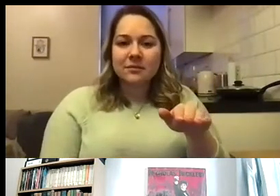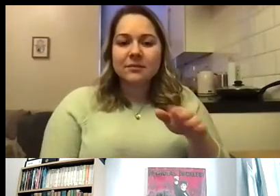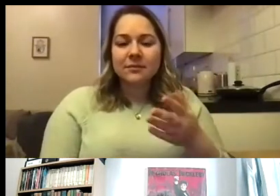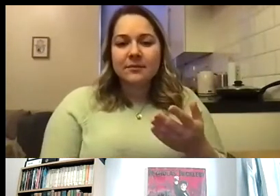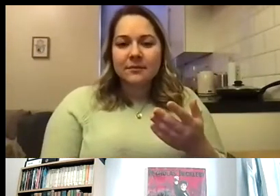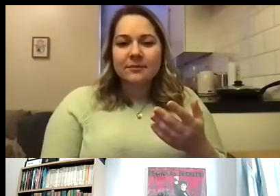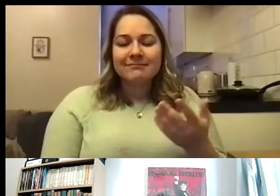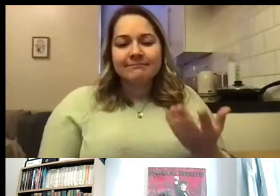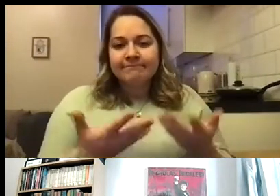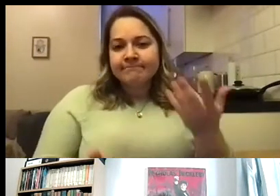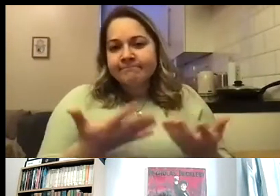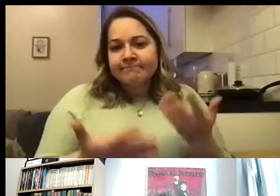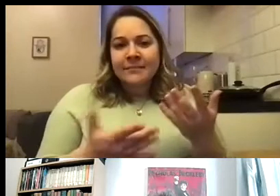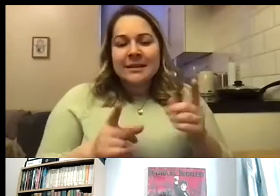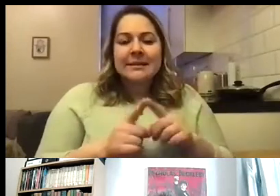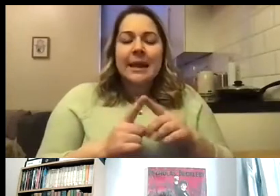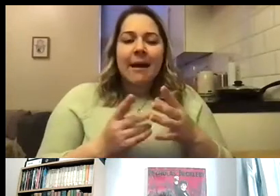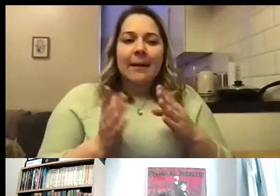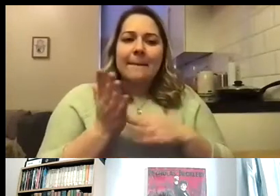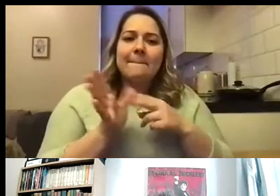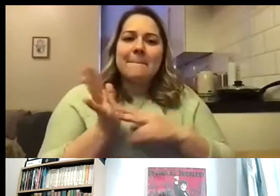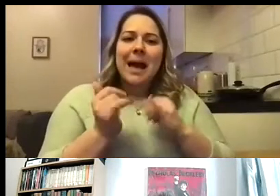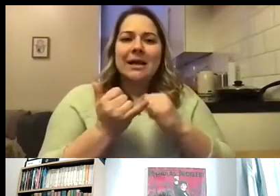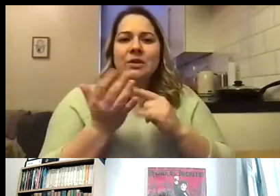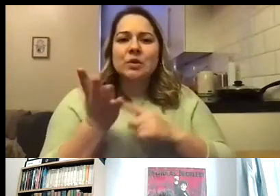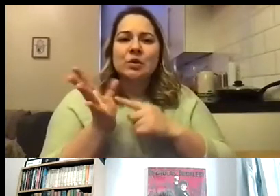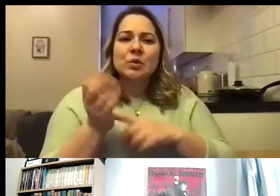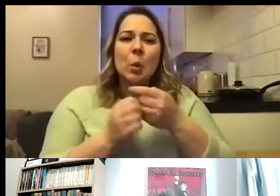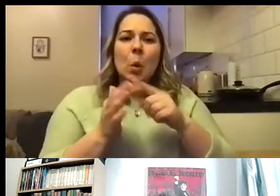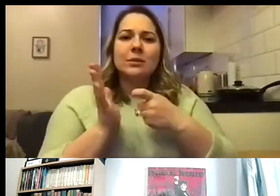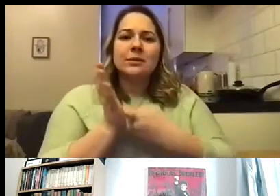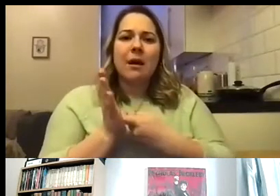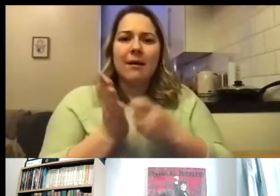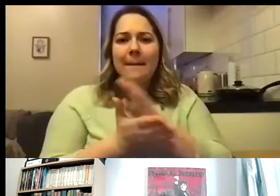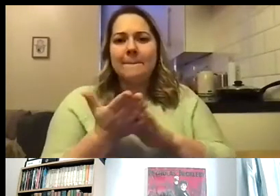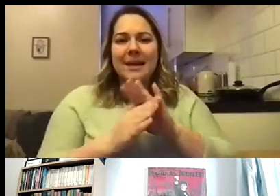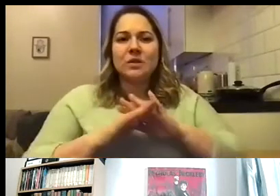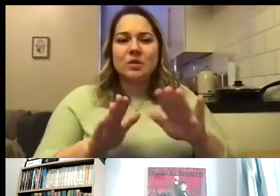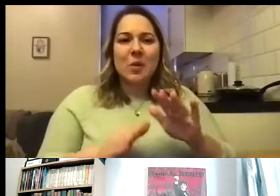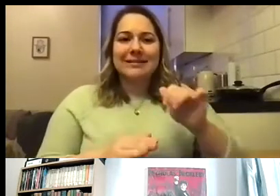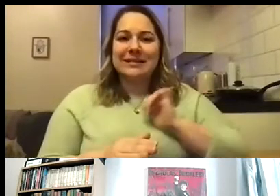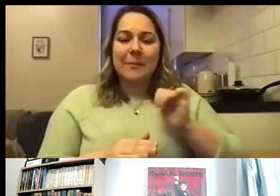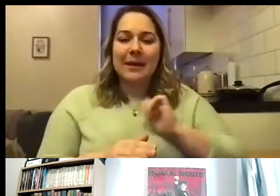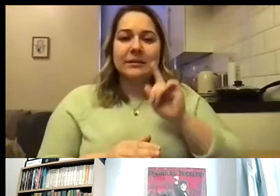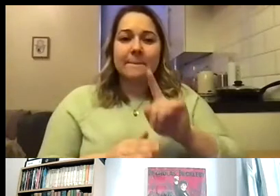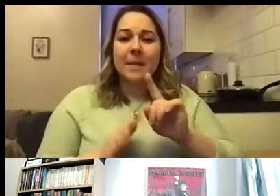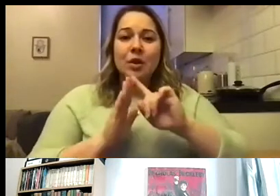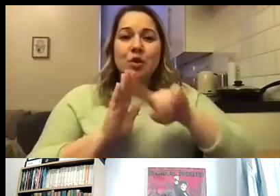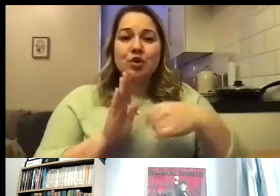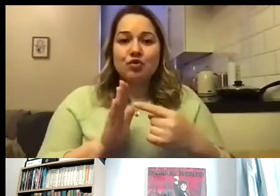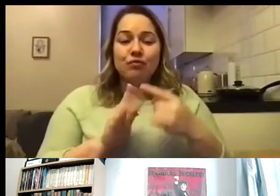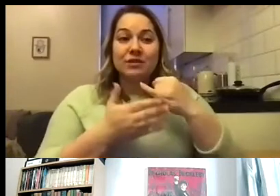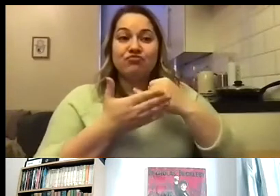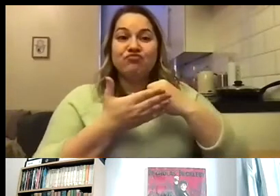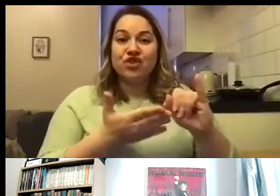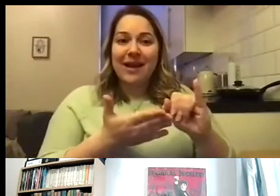It's like manslaughter. It's not intentional. And it was only because juries refused to convict women.